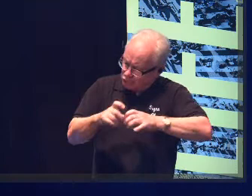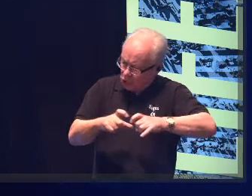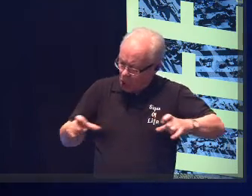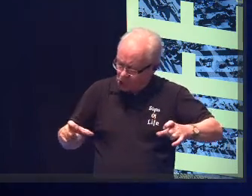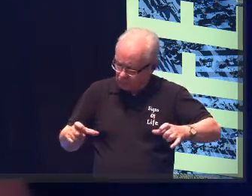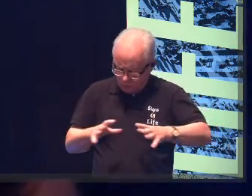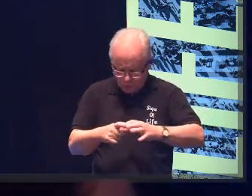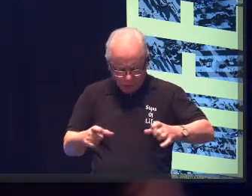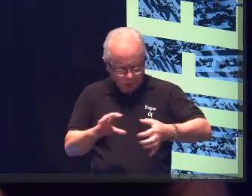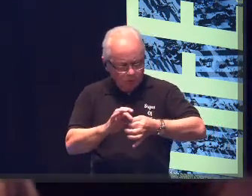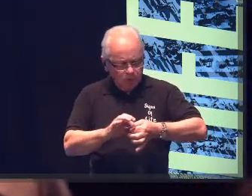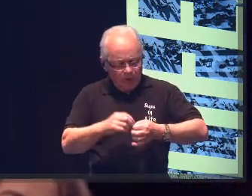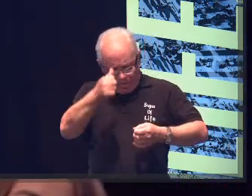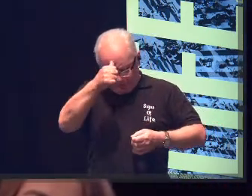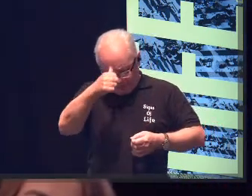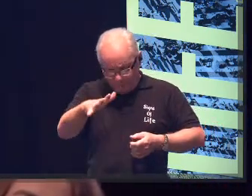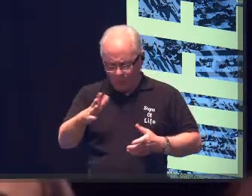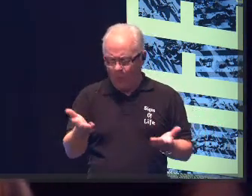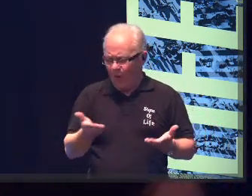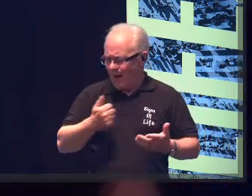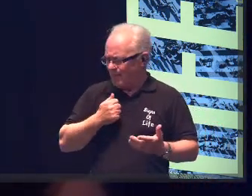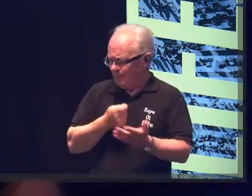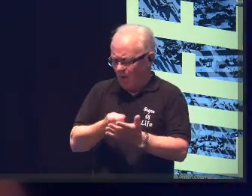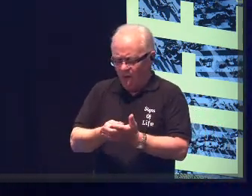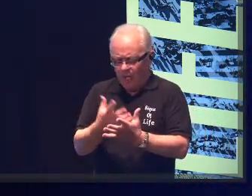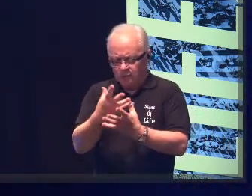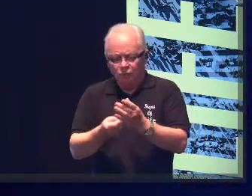you. I want you to think about where your offering's going this morning. You know,